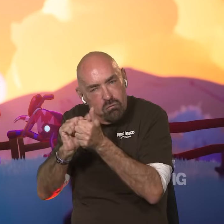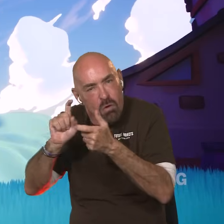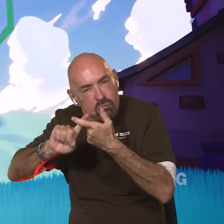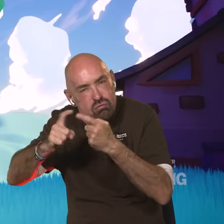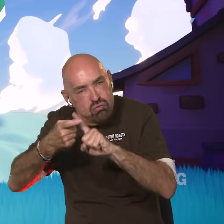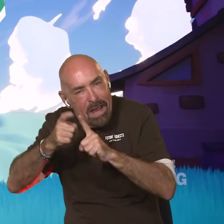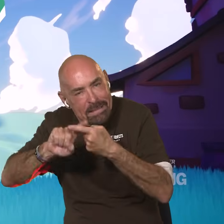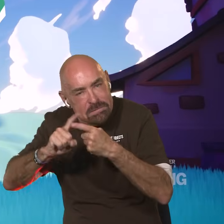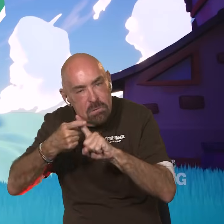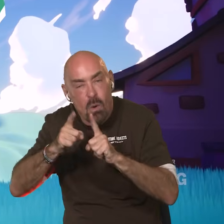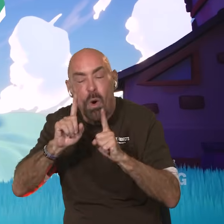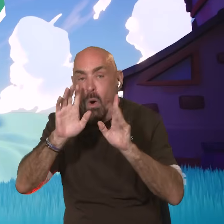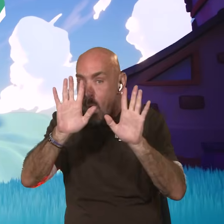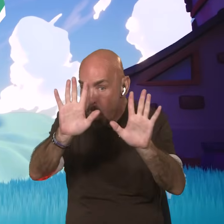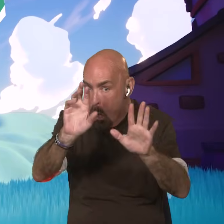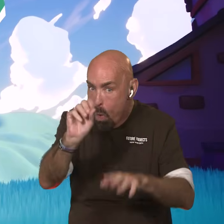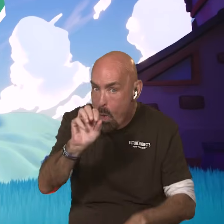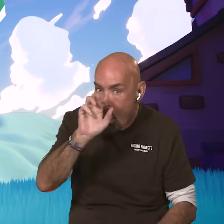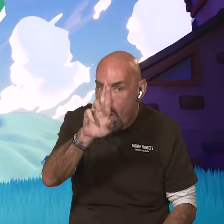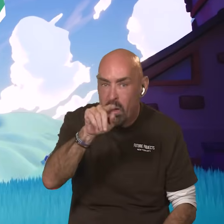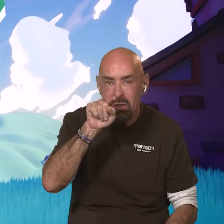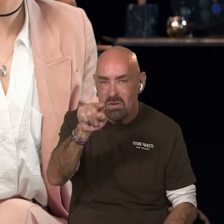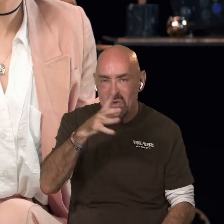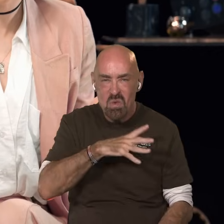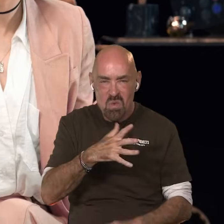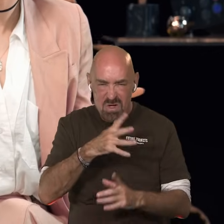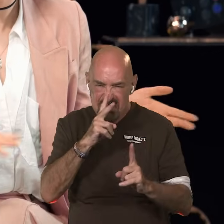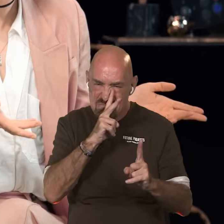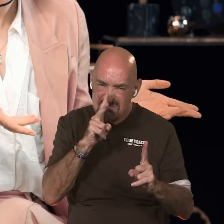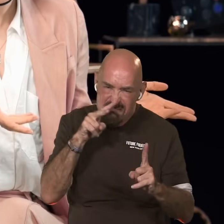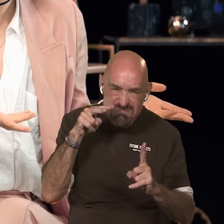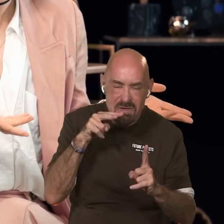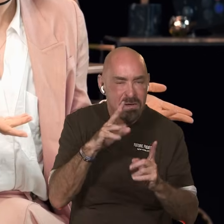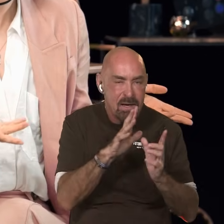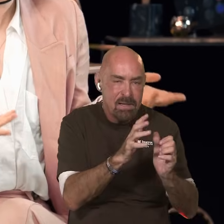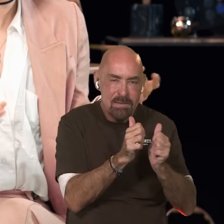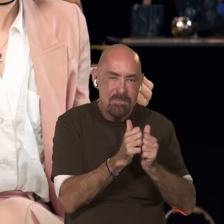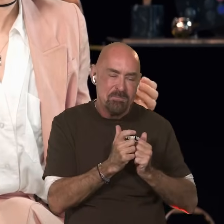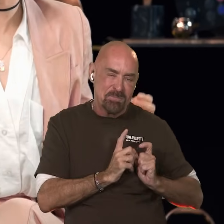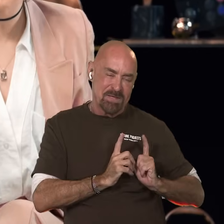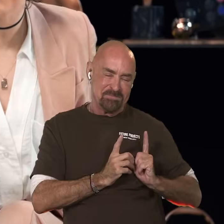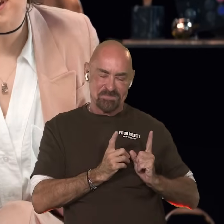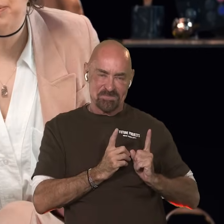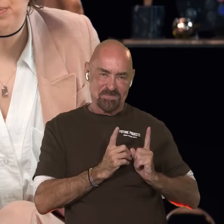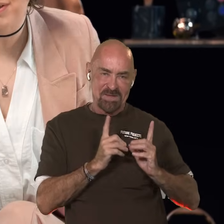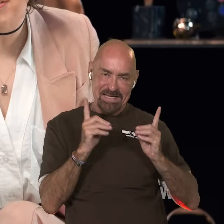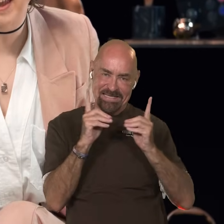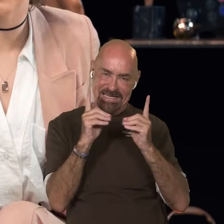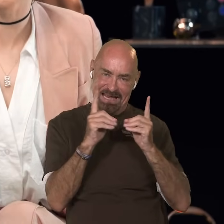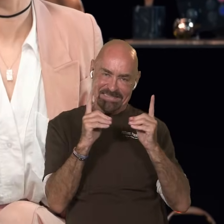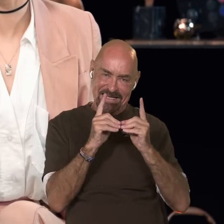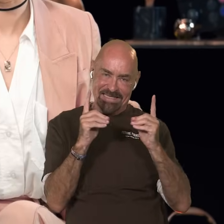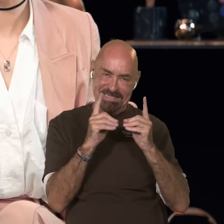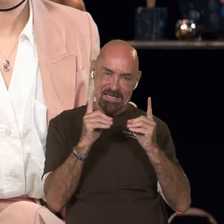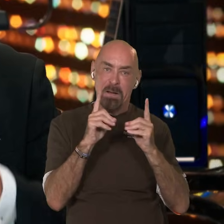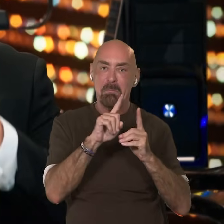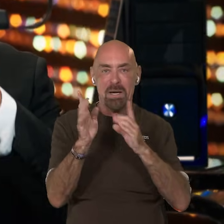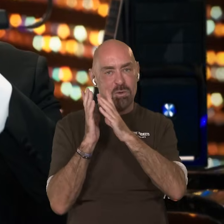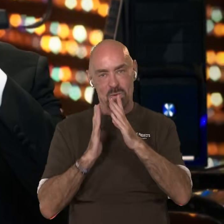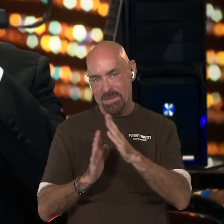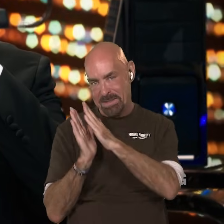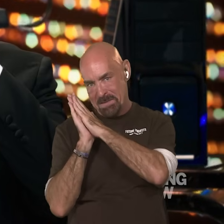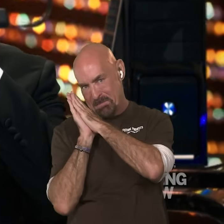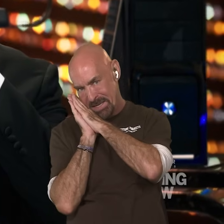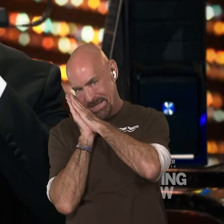befriended along the way, or, I don't know, maybe you want to get one of the characters to date you, but you need a bed frame because they have self-respect.